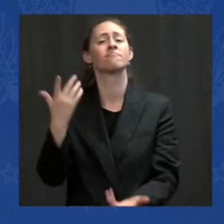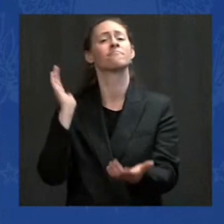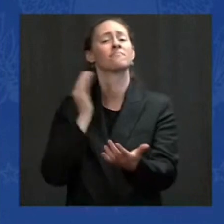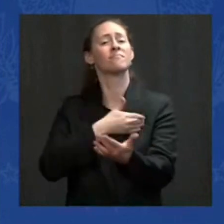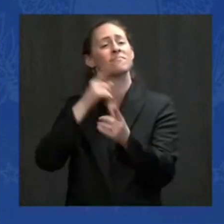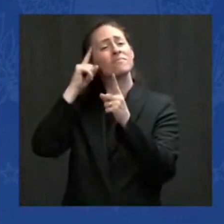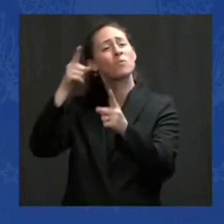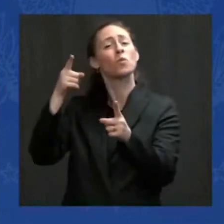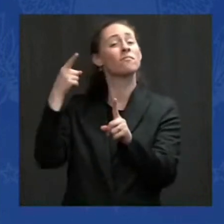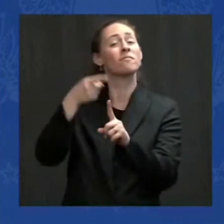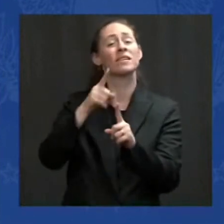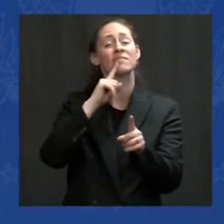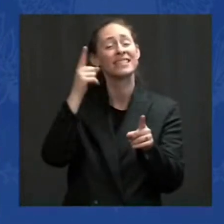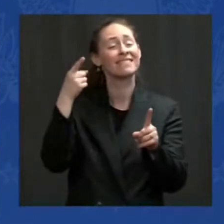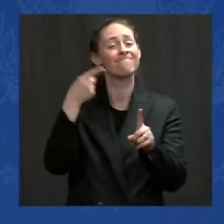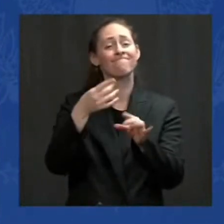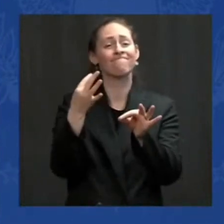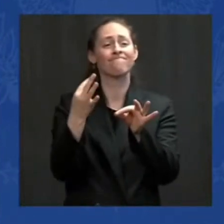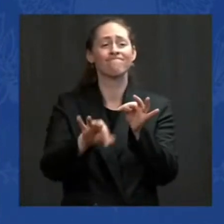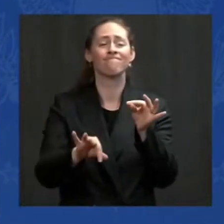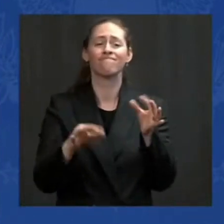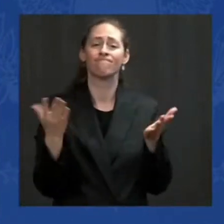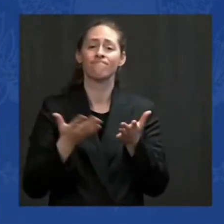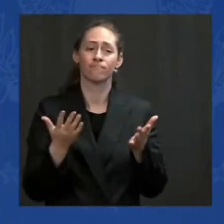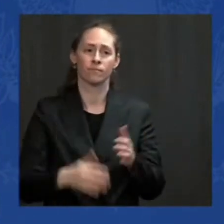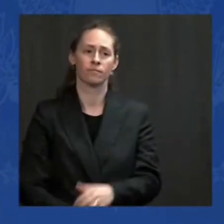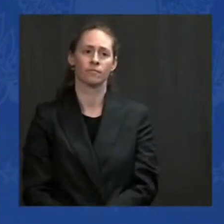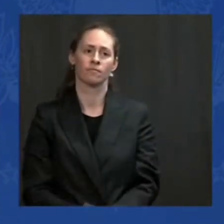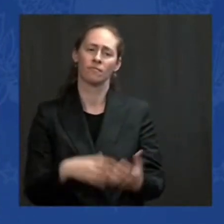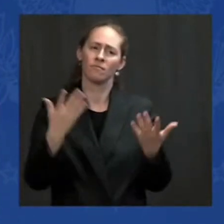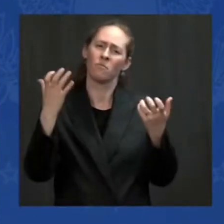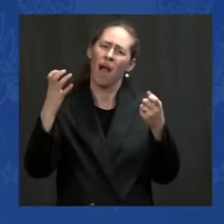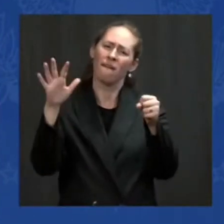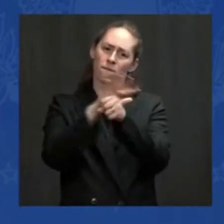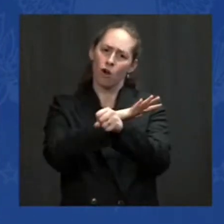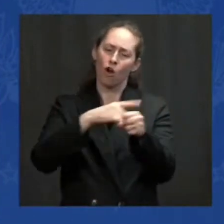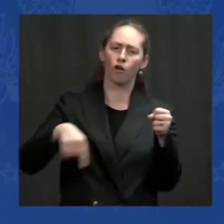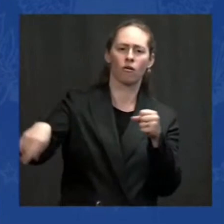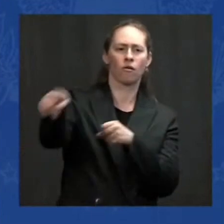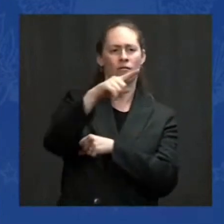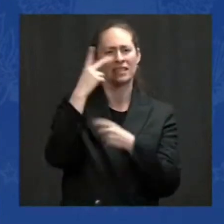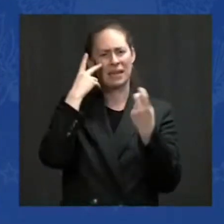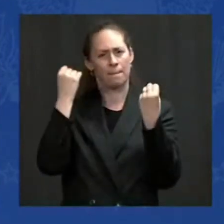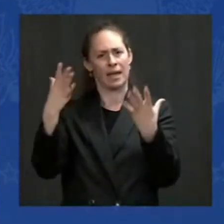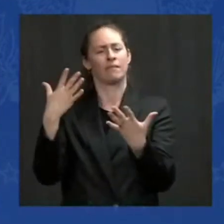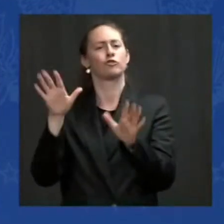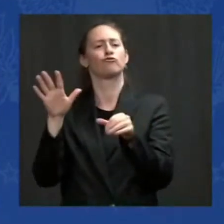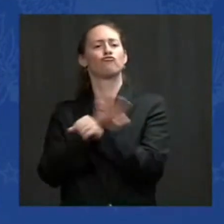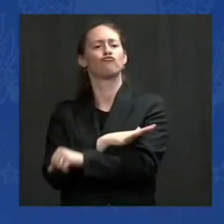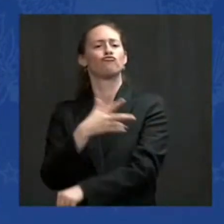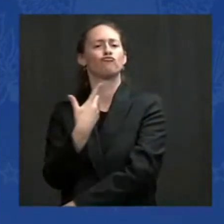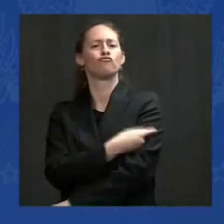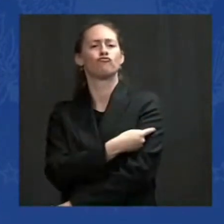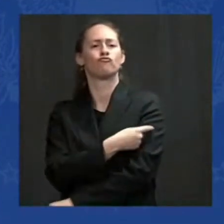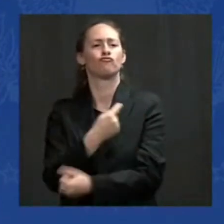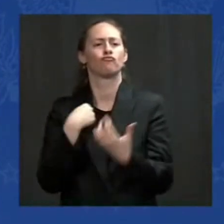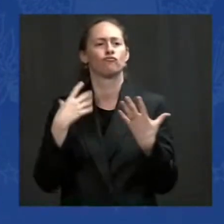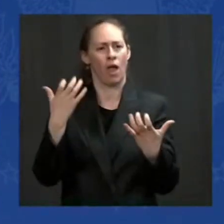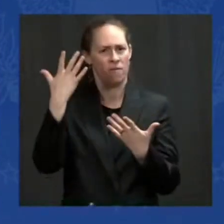simple: get more and more Americans fully vaccinated. As the science makes crystal